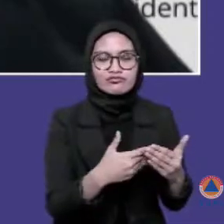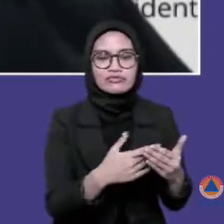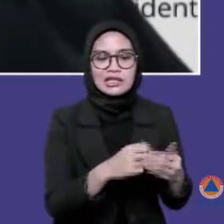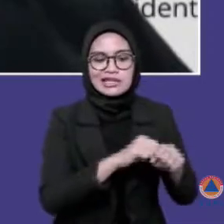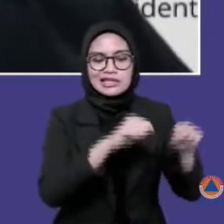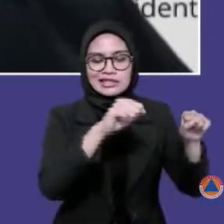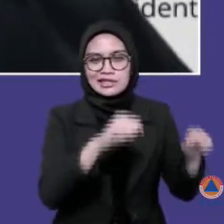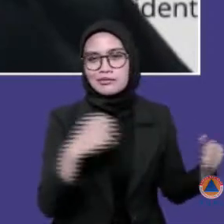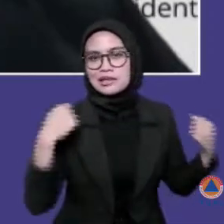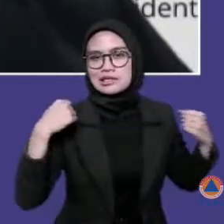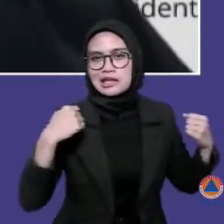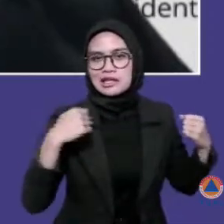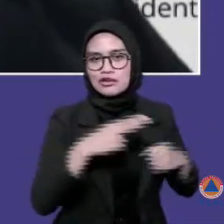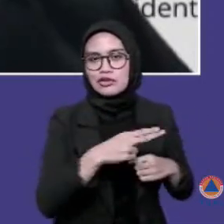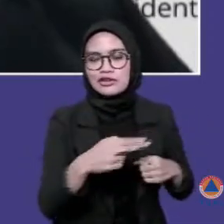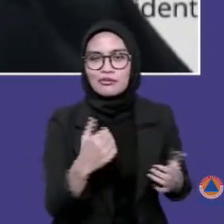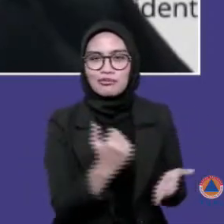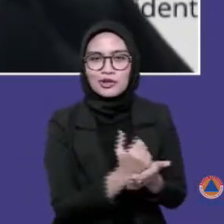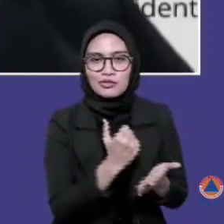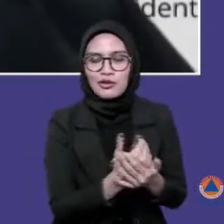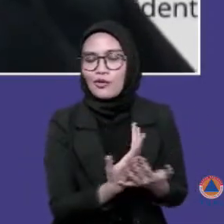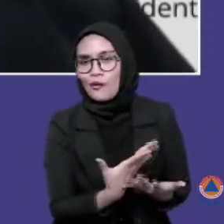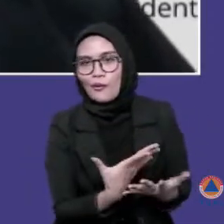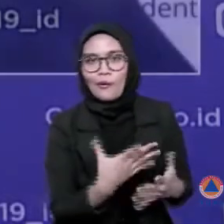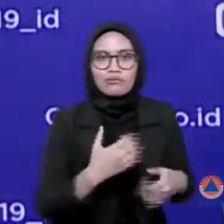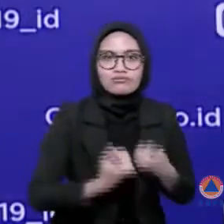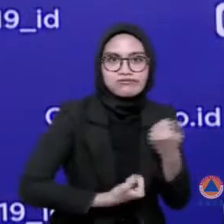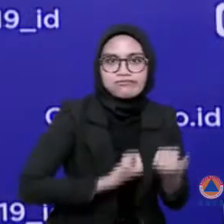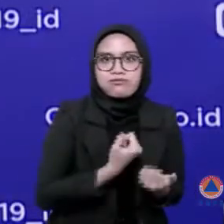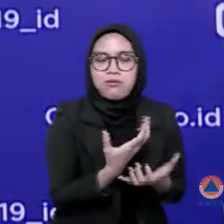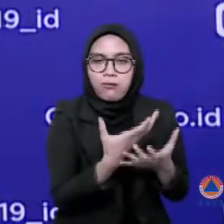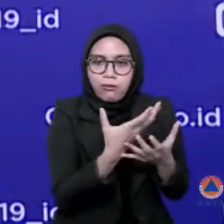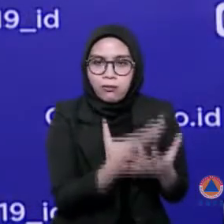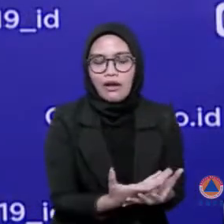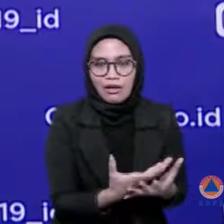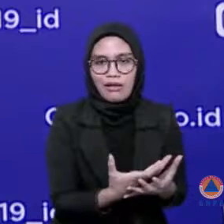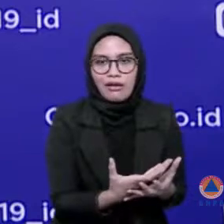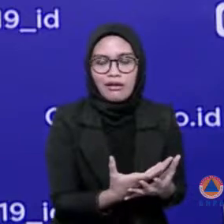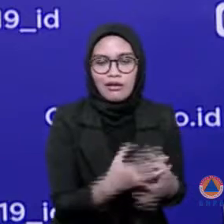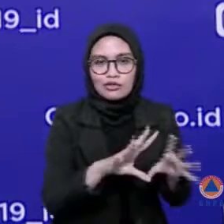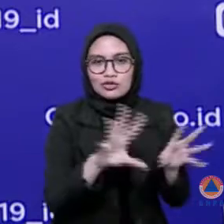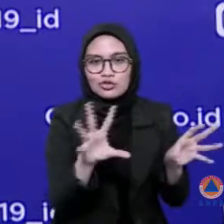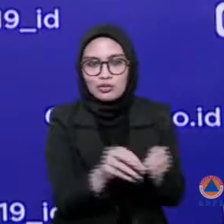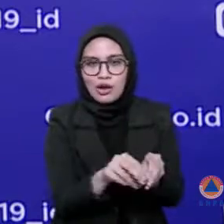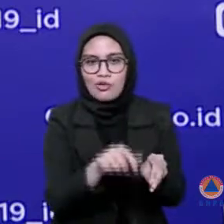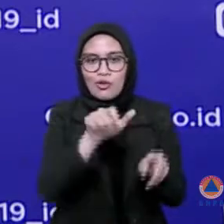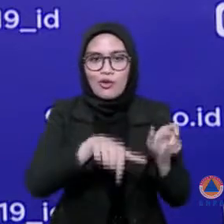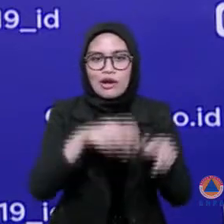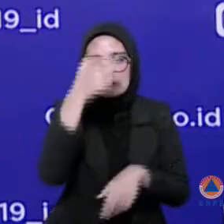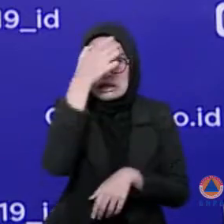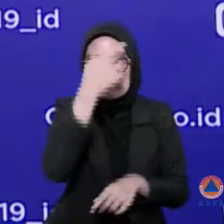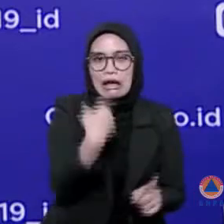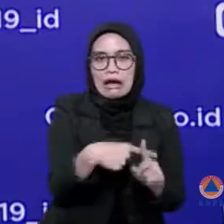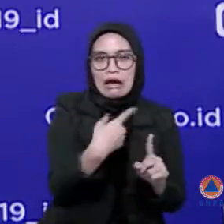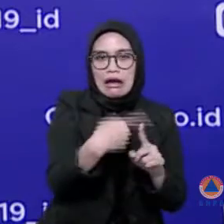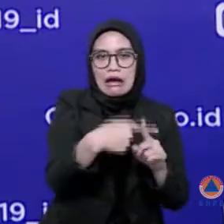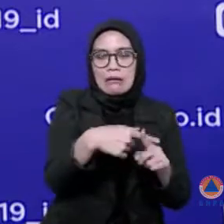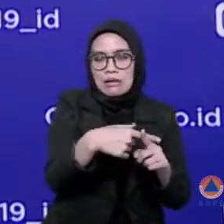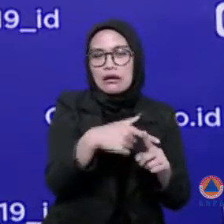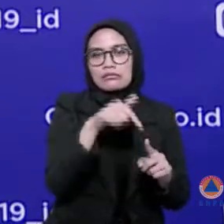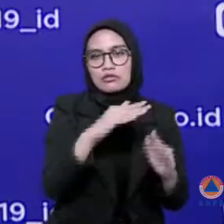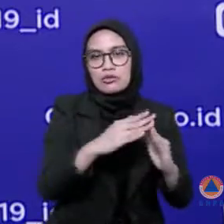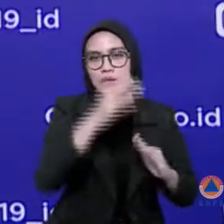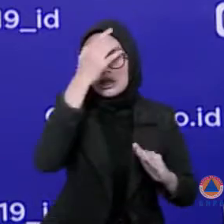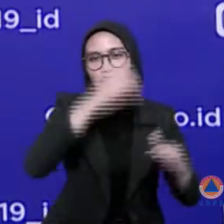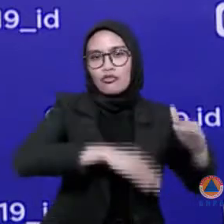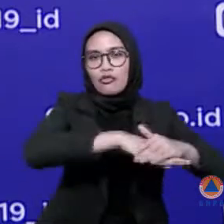has been challenged very much, and the capacity has been increased, and even some of